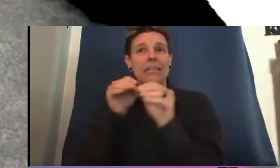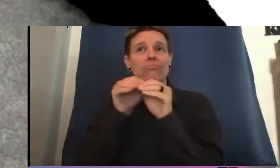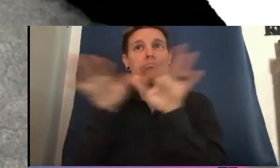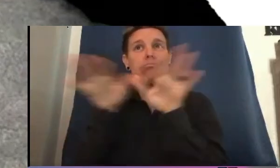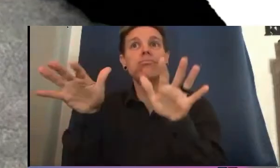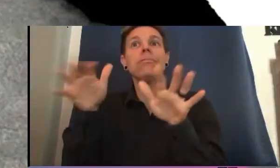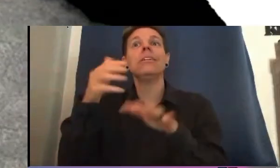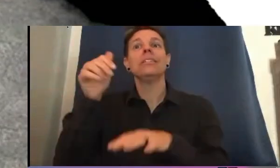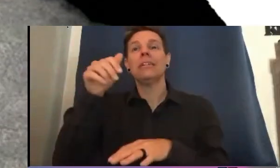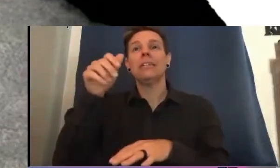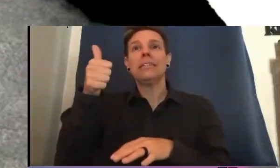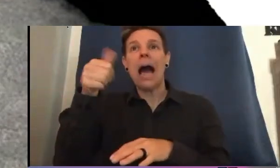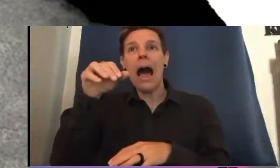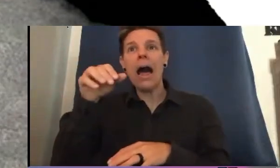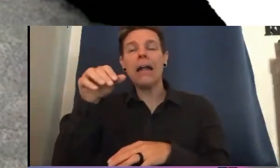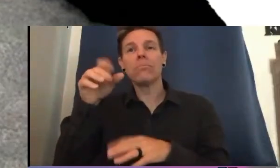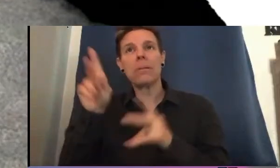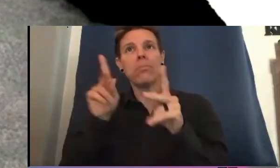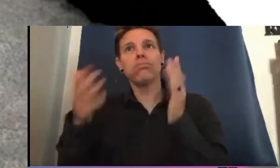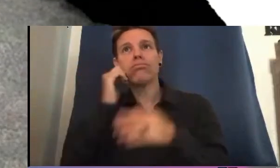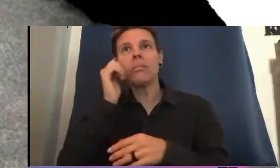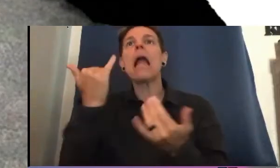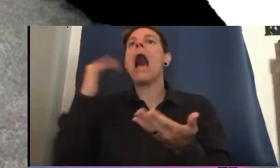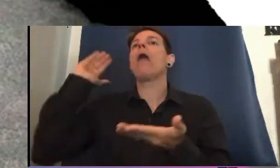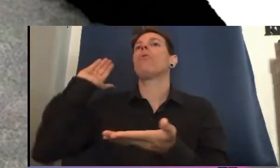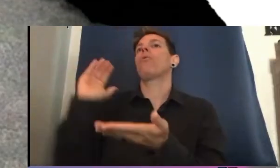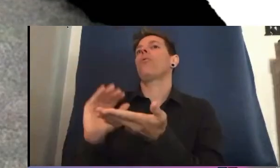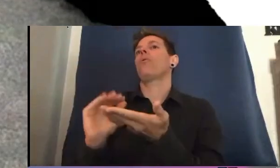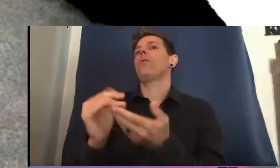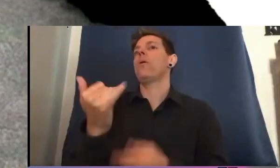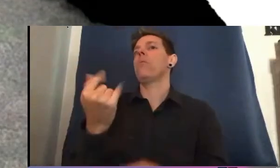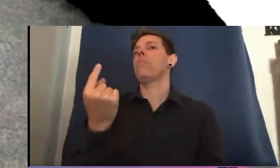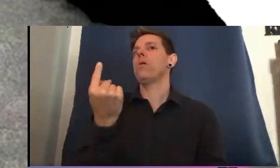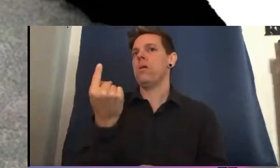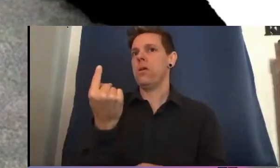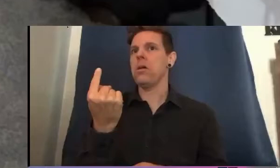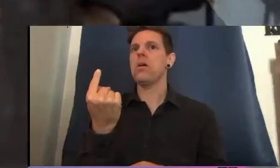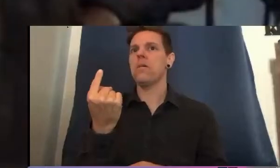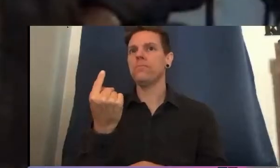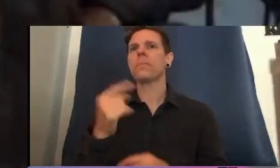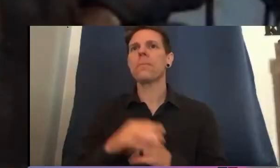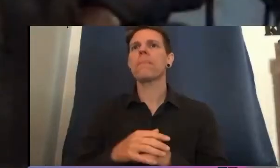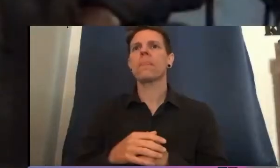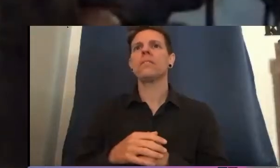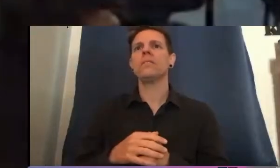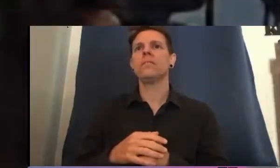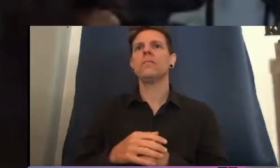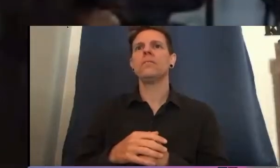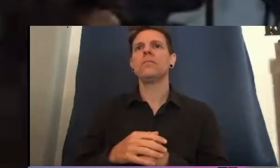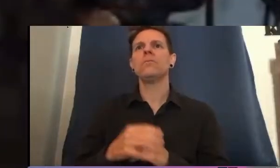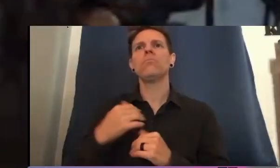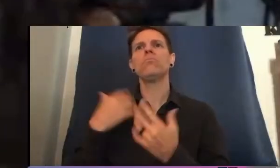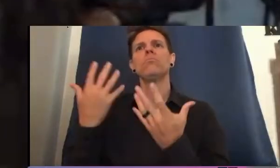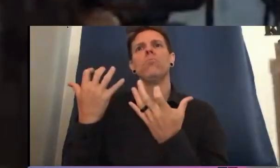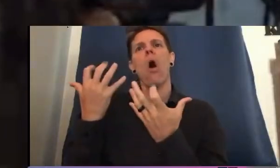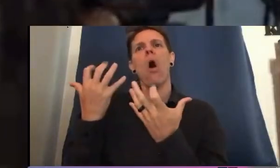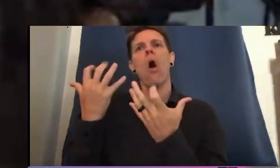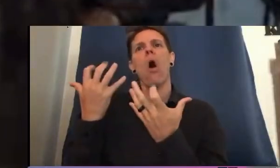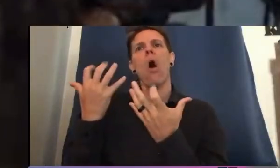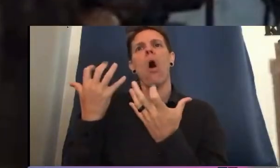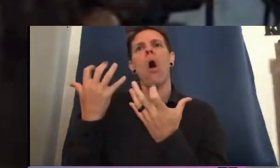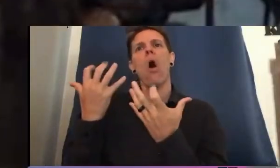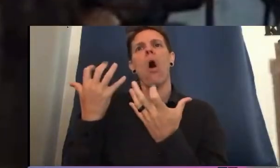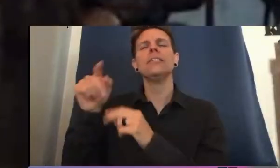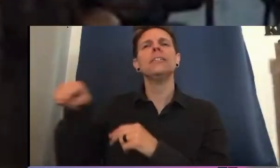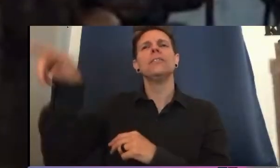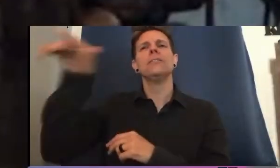you. So we have about 19 minutes, and I want to be respectful to those that